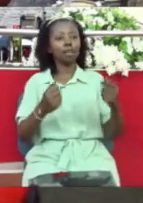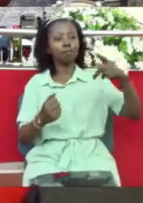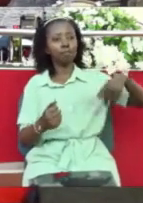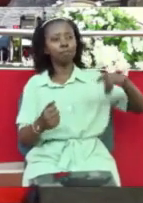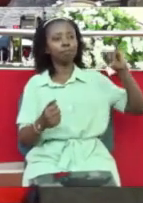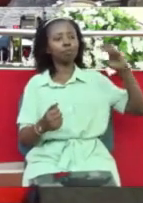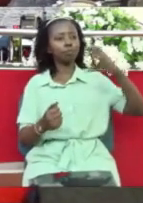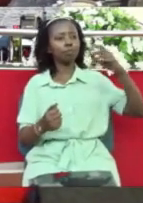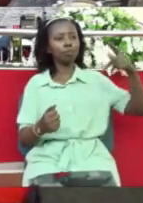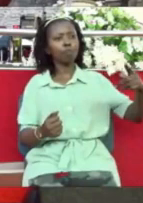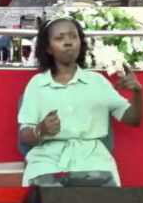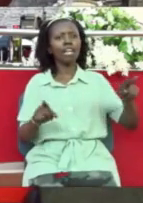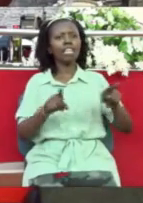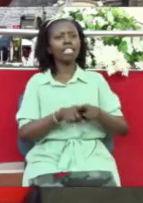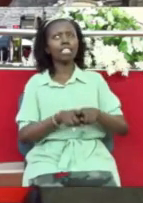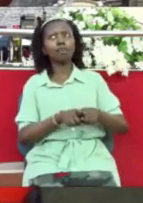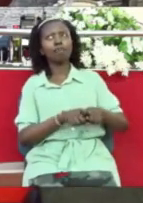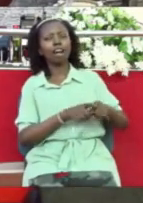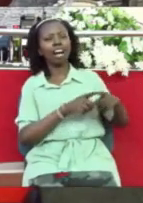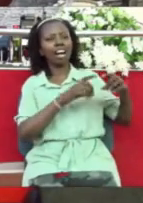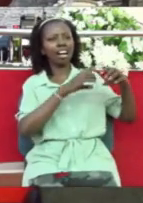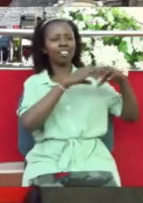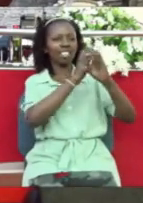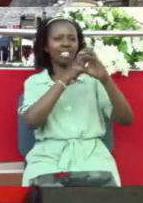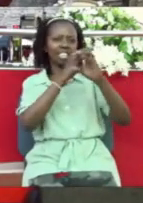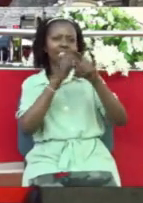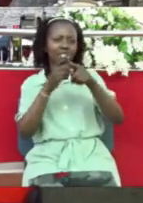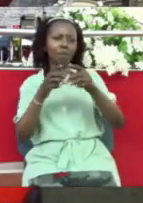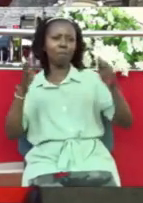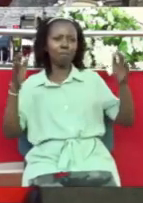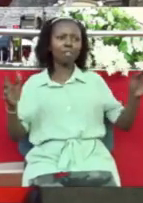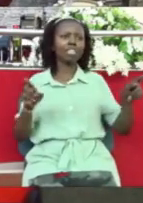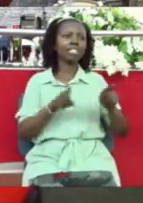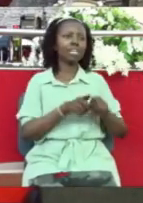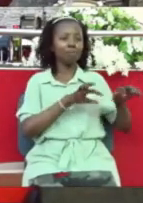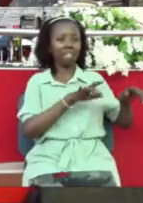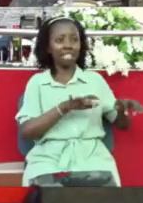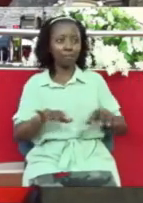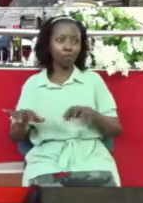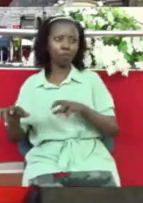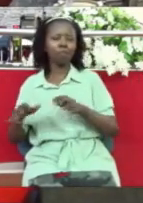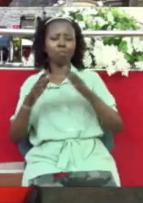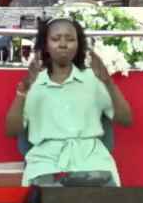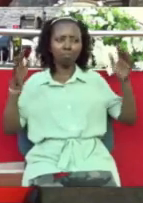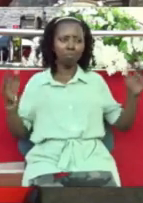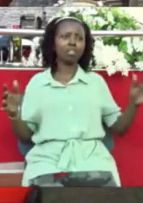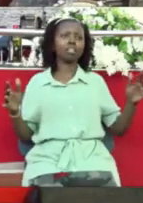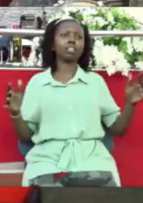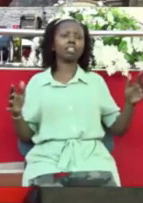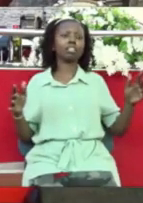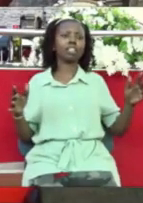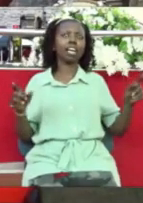mawili makubwa. Zile ala za muziki, speaker. Keyboard moja kubwa. Zile keyboard. Mixa